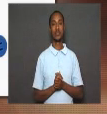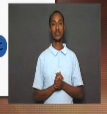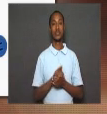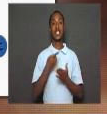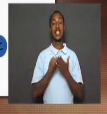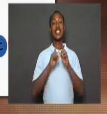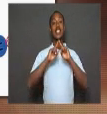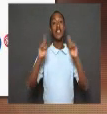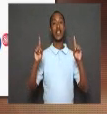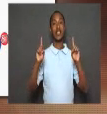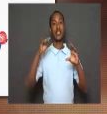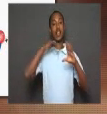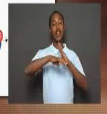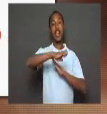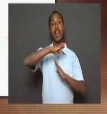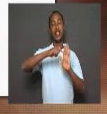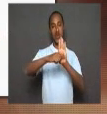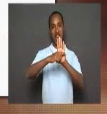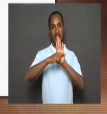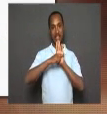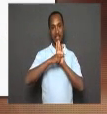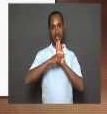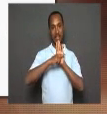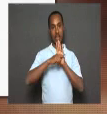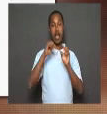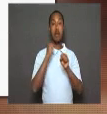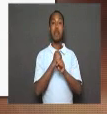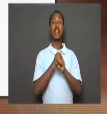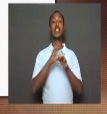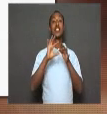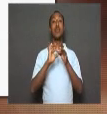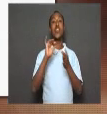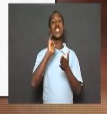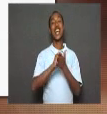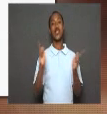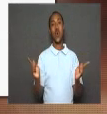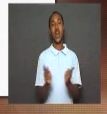This difference in electronegativity makes the bonds that